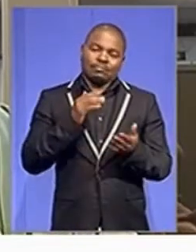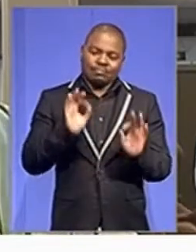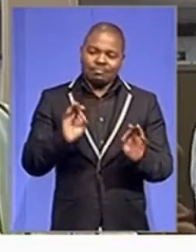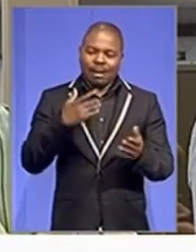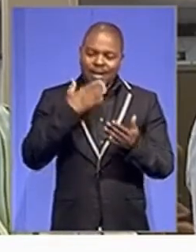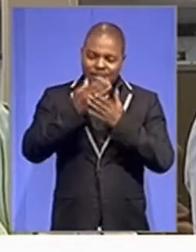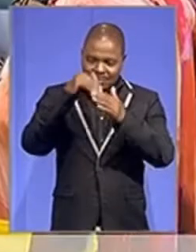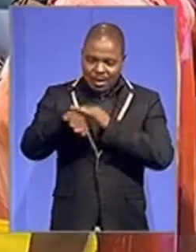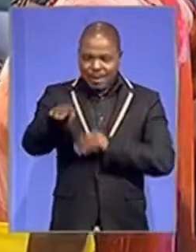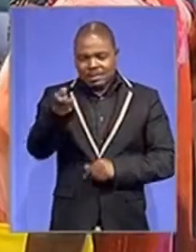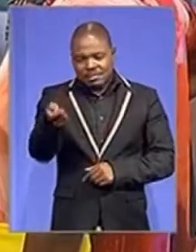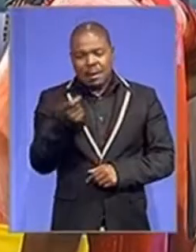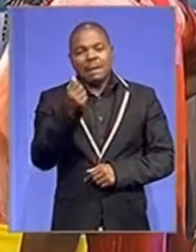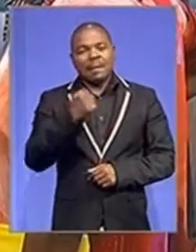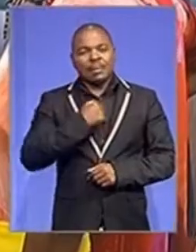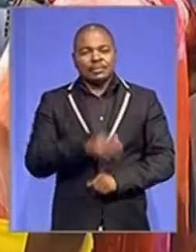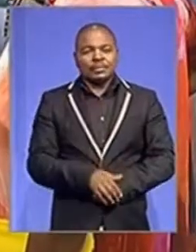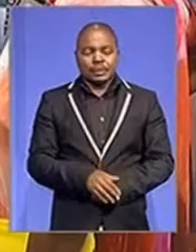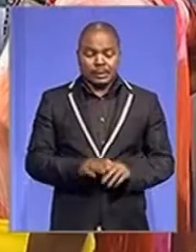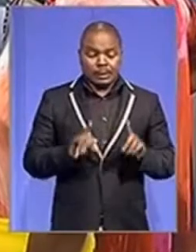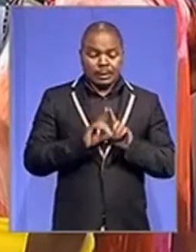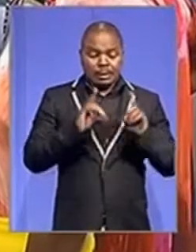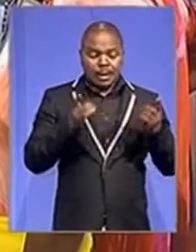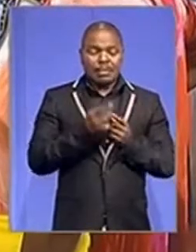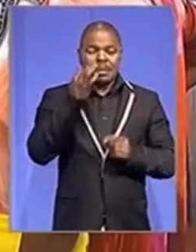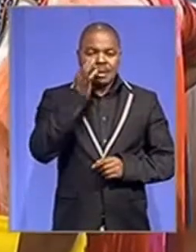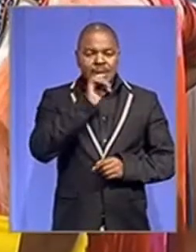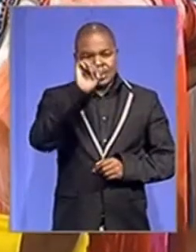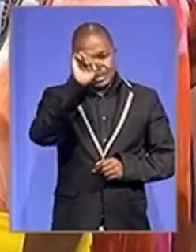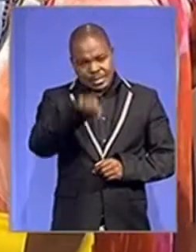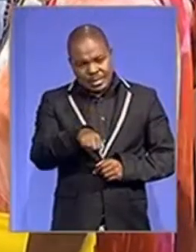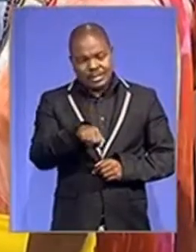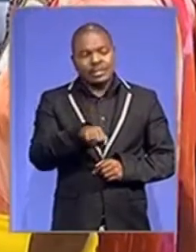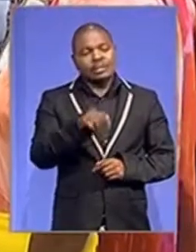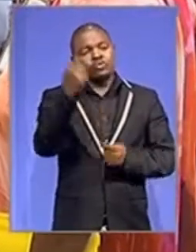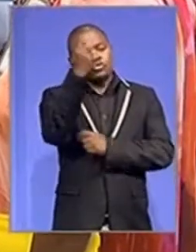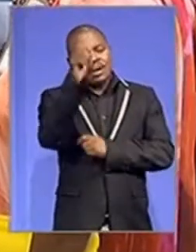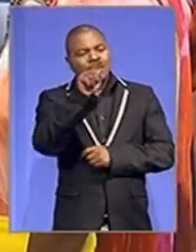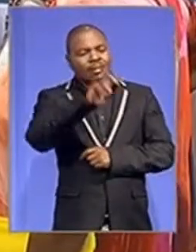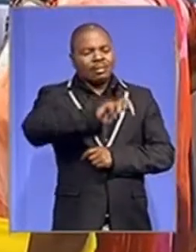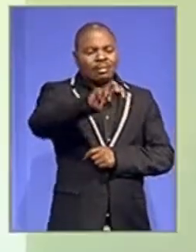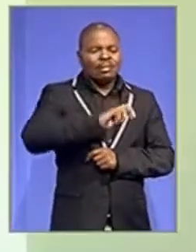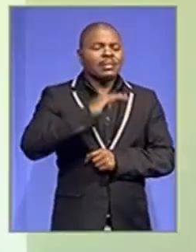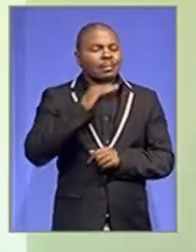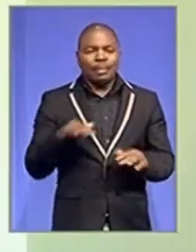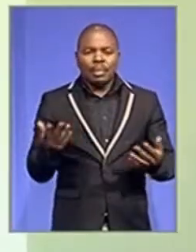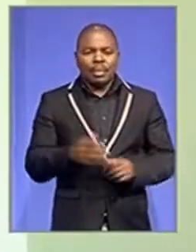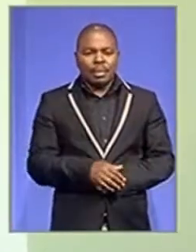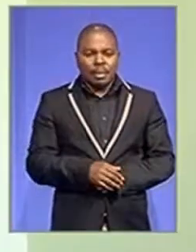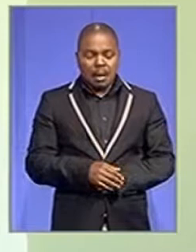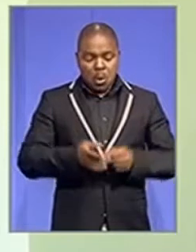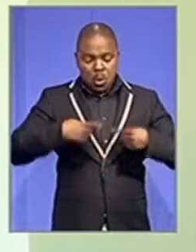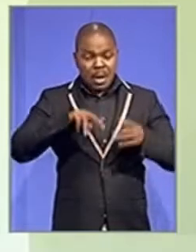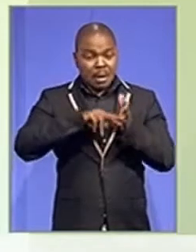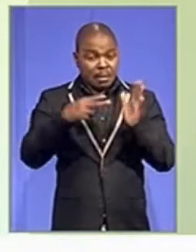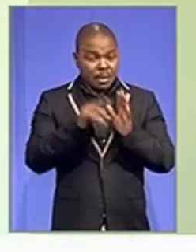my money at the bank. Lefapha la amogetse gore ga le bona le go utlwala kwa metsemagaeng. But our plan is to make sure that